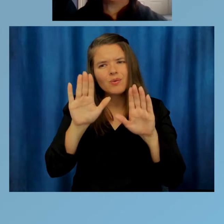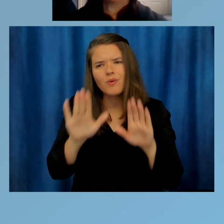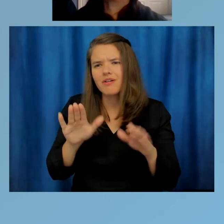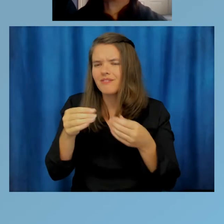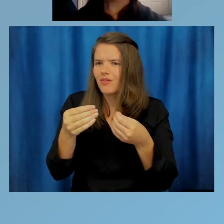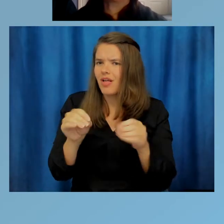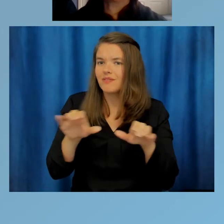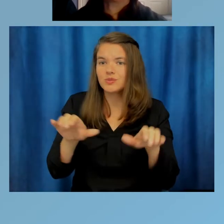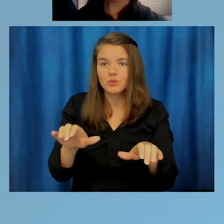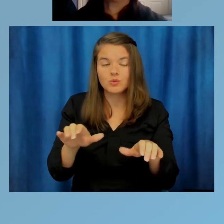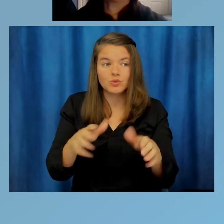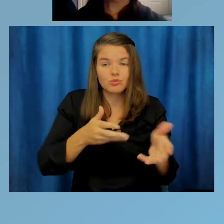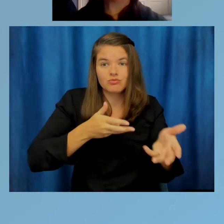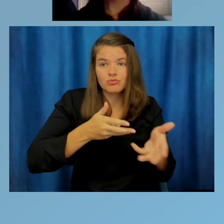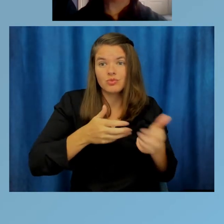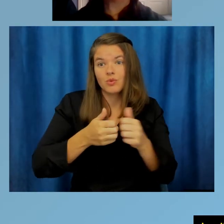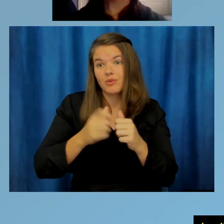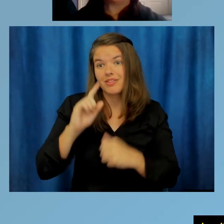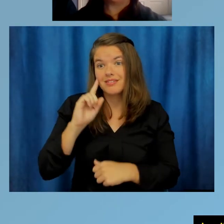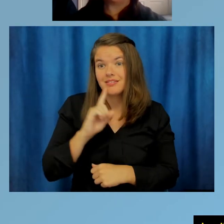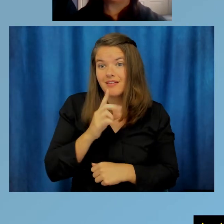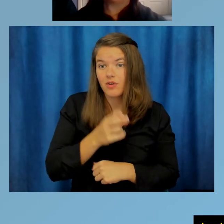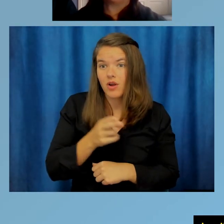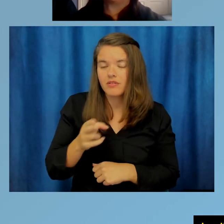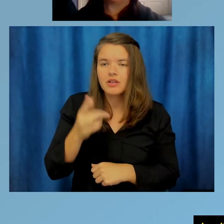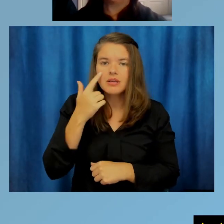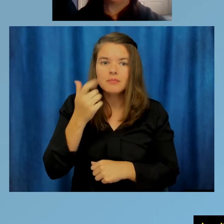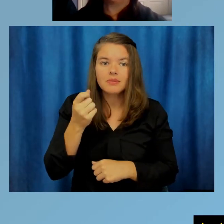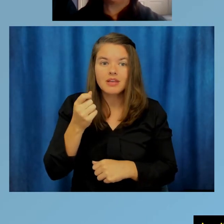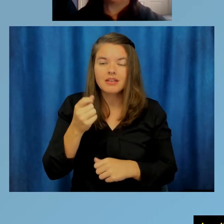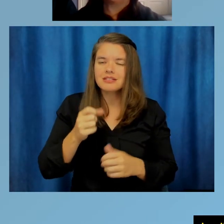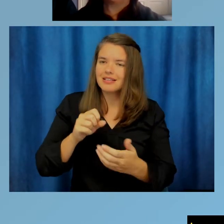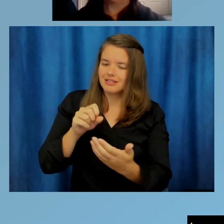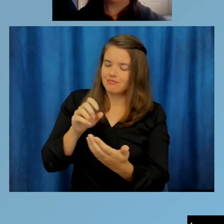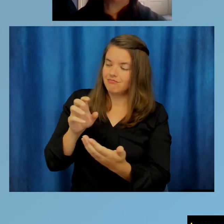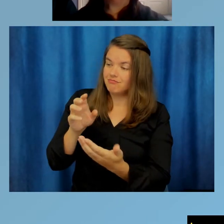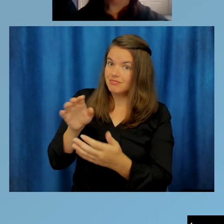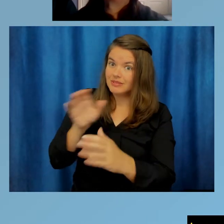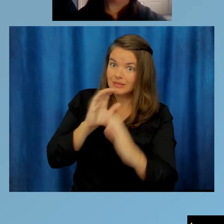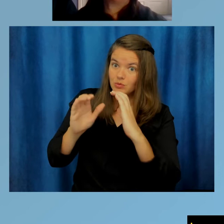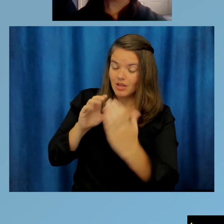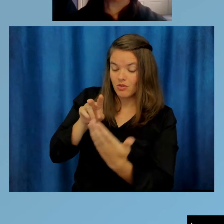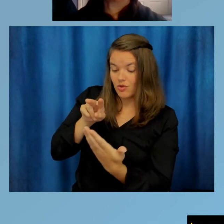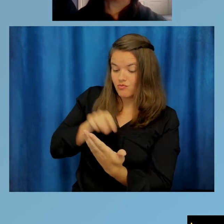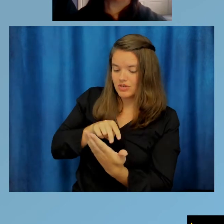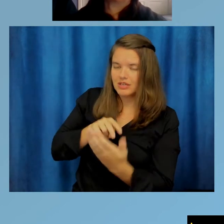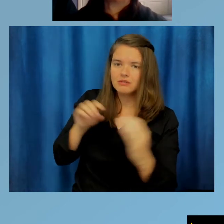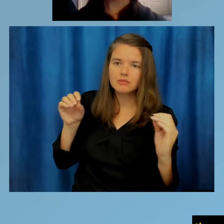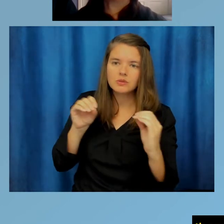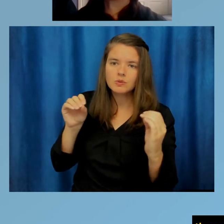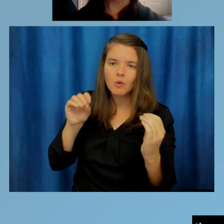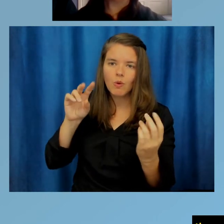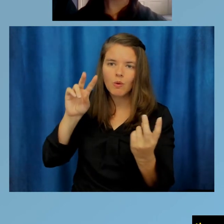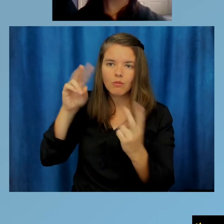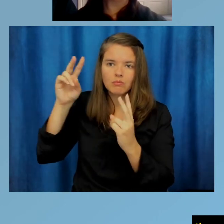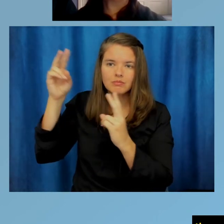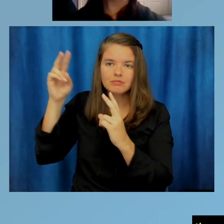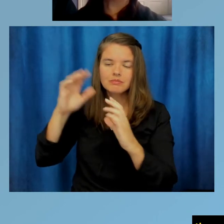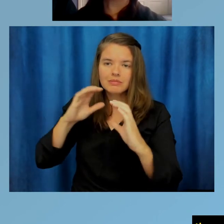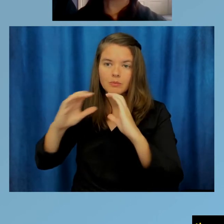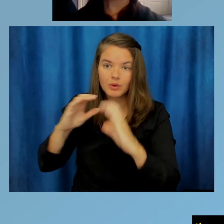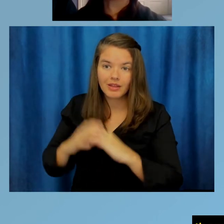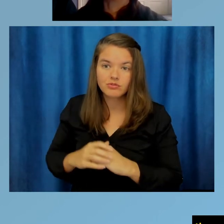wonderful idea for offices to do when they're dealing with the deaf and hard of hearing, because they can read what's being said to them and there's